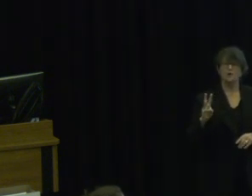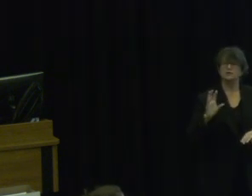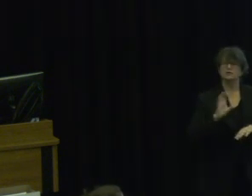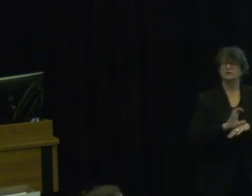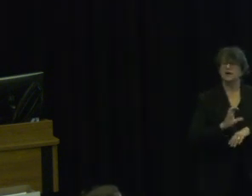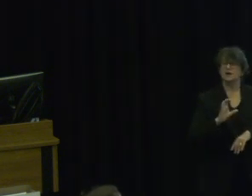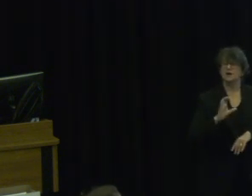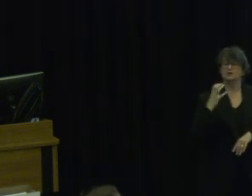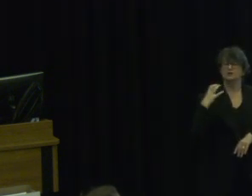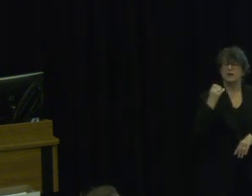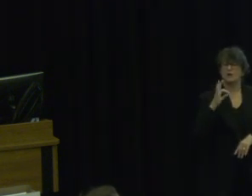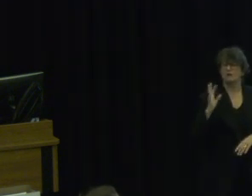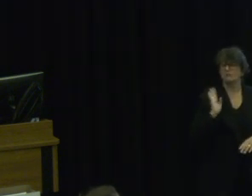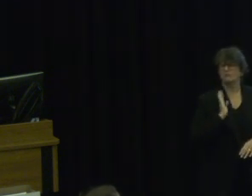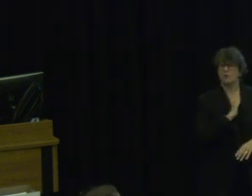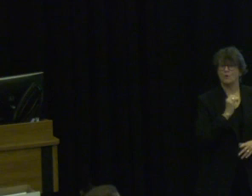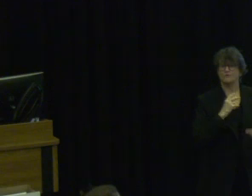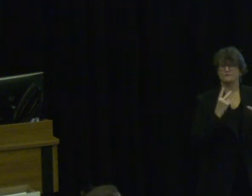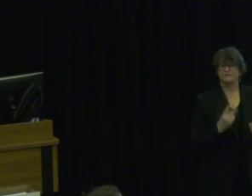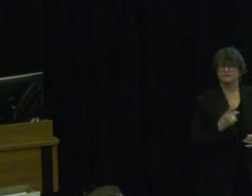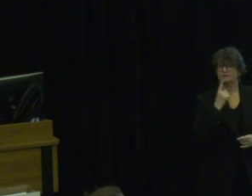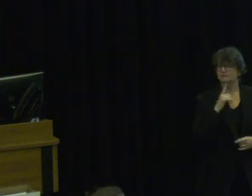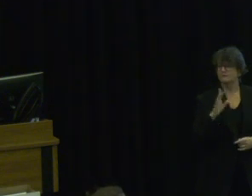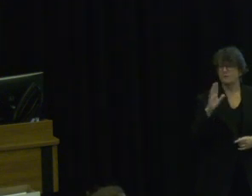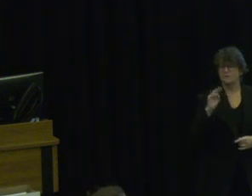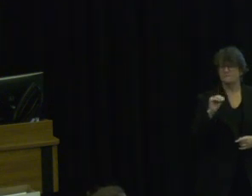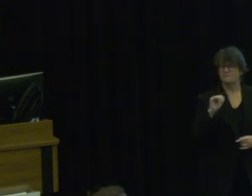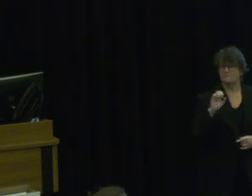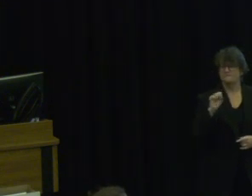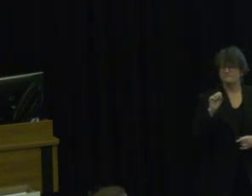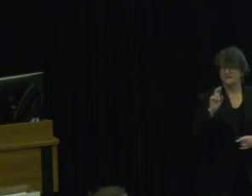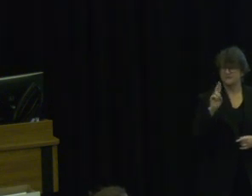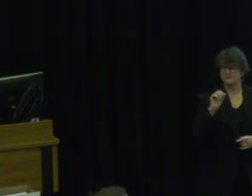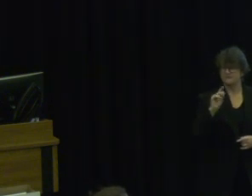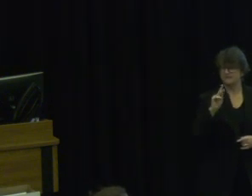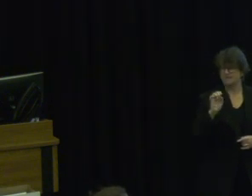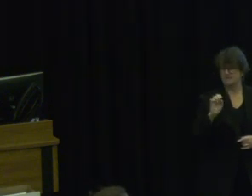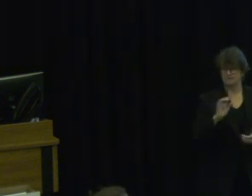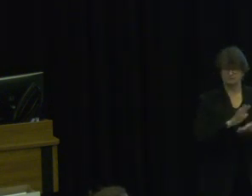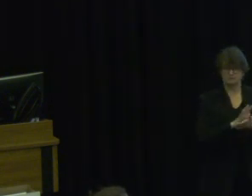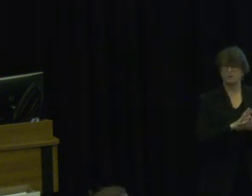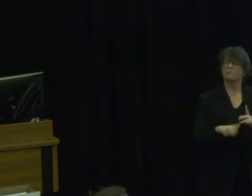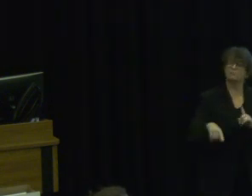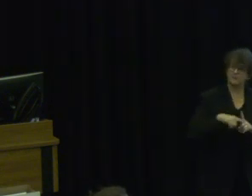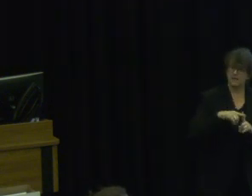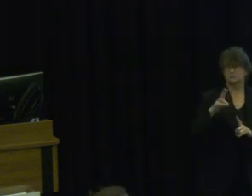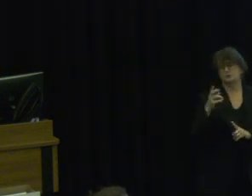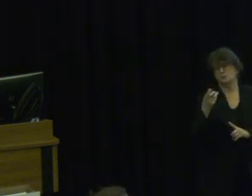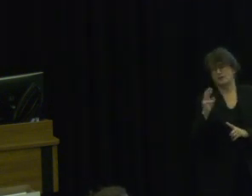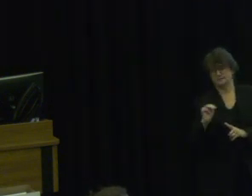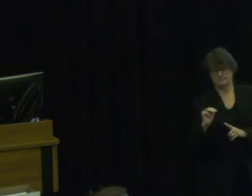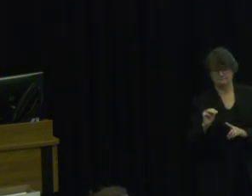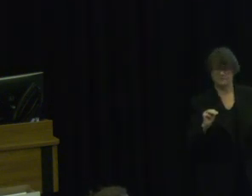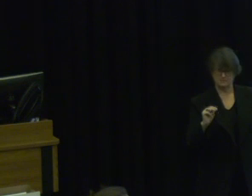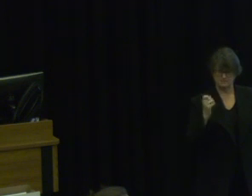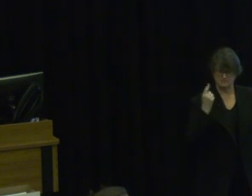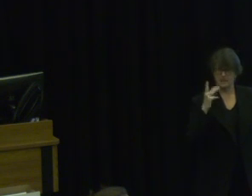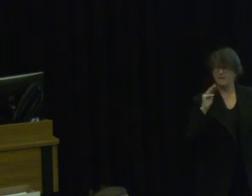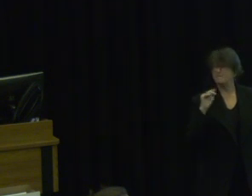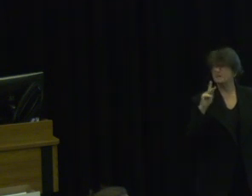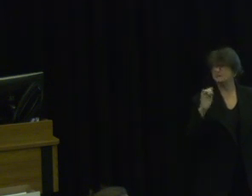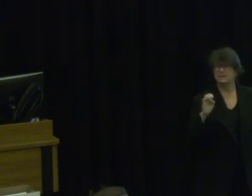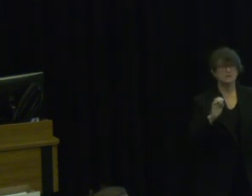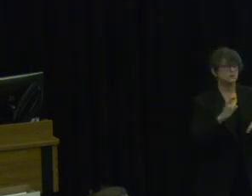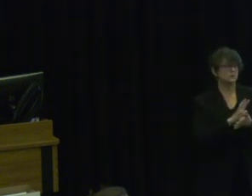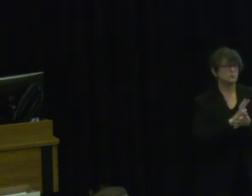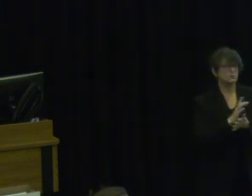School, as well as a member of the Board of Visitors for USM. And the Muskie School is sort of unique, as you know.